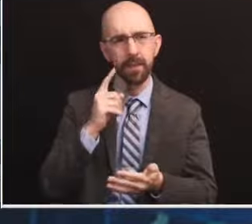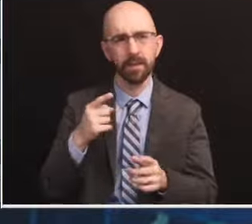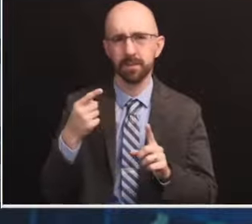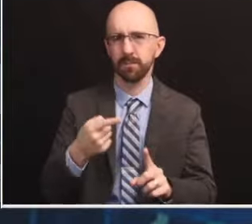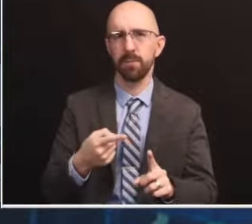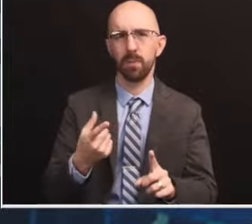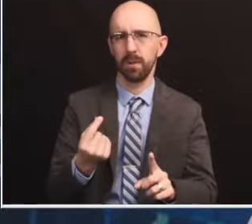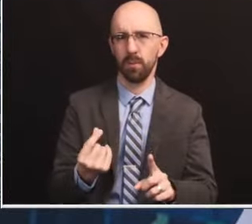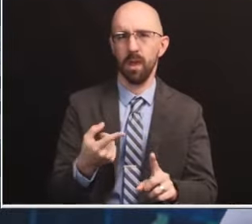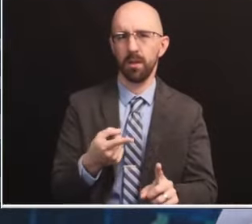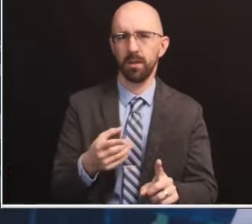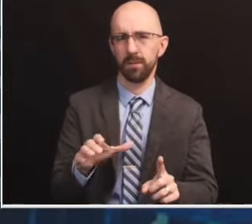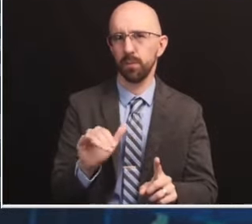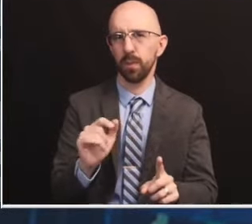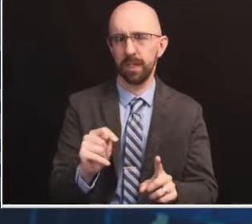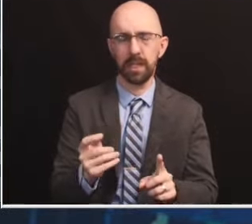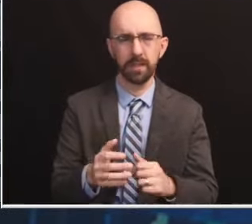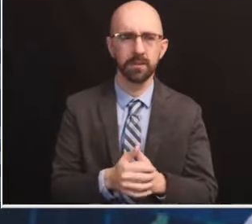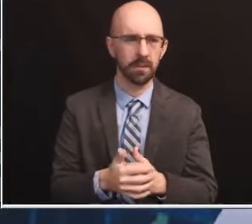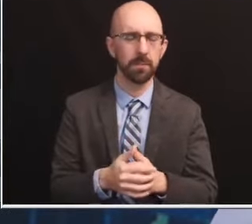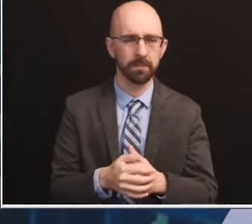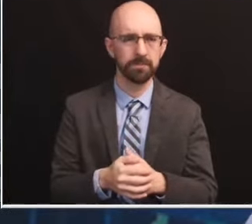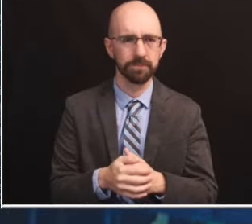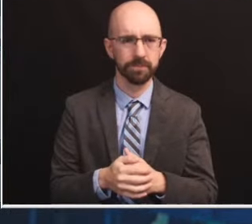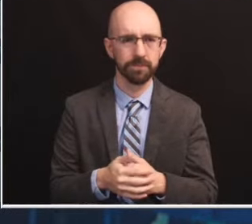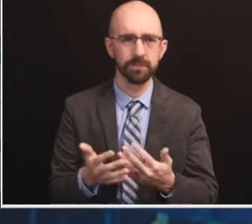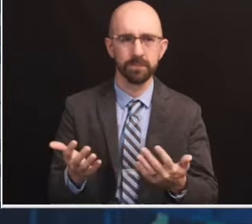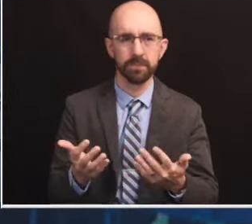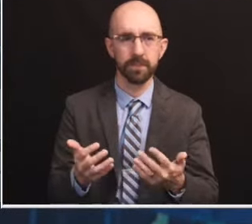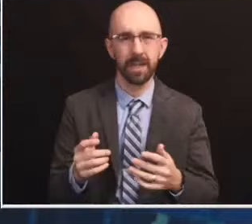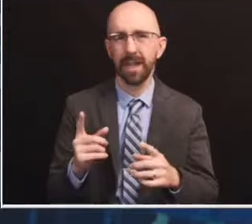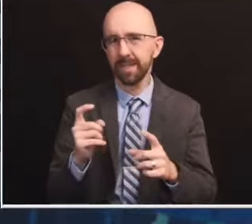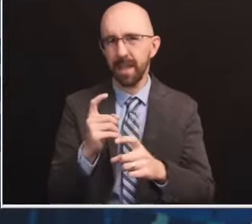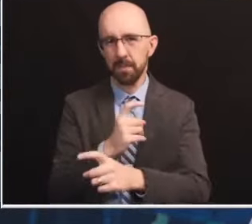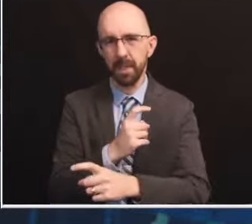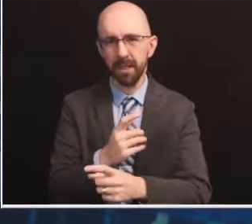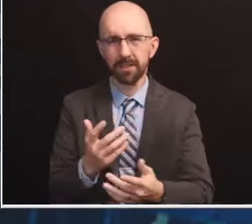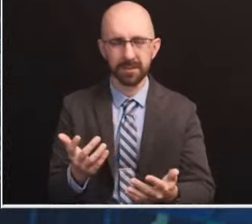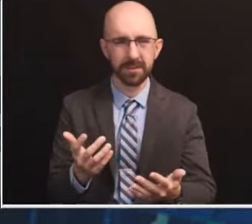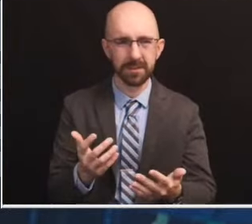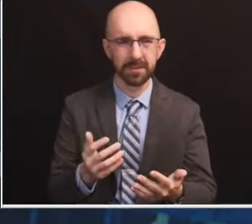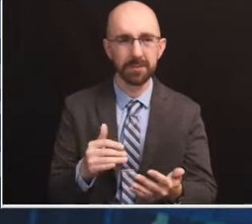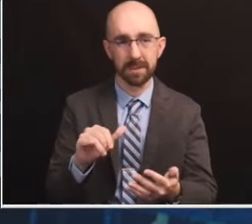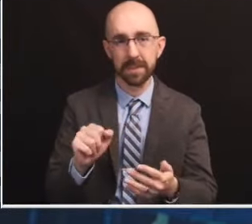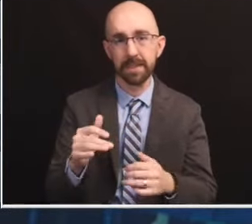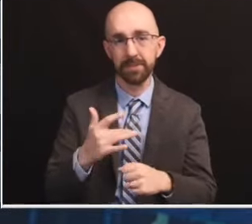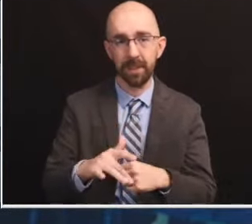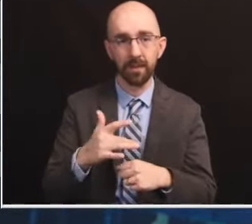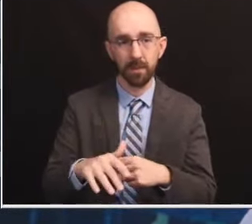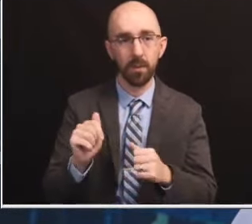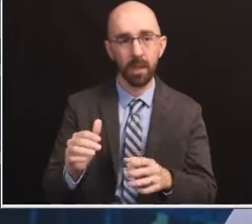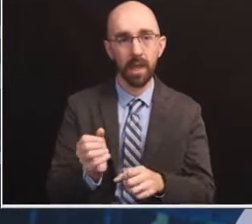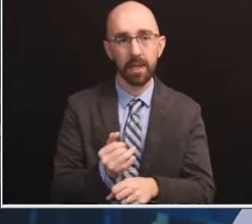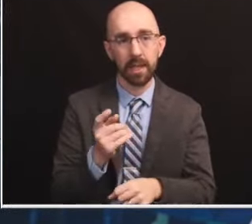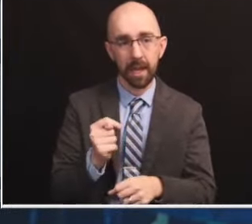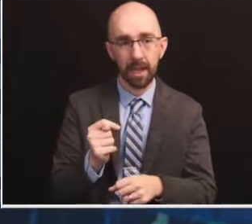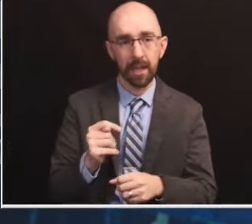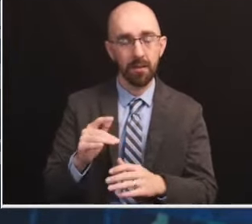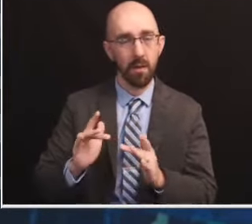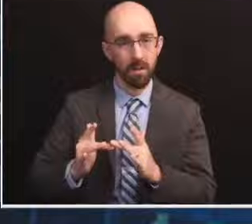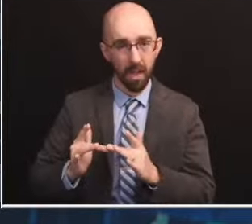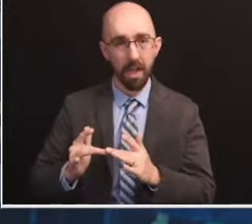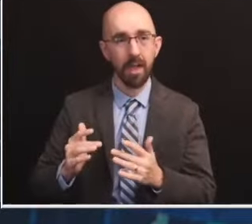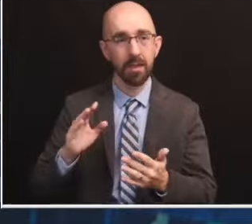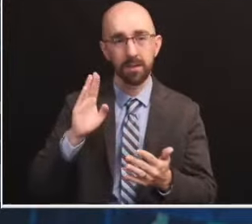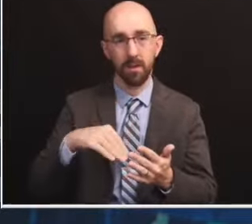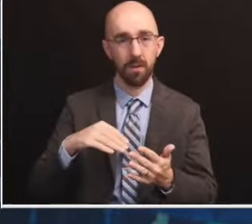it. So it's complex, and it is available. You can get it. You can get it online, and find